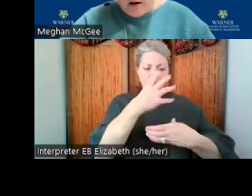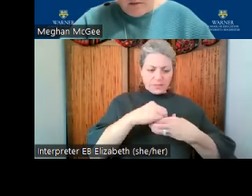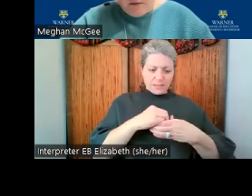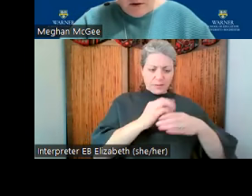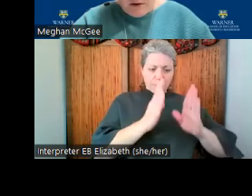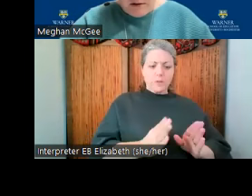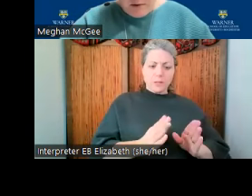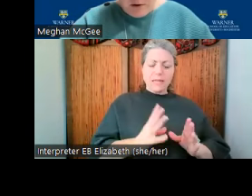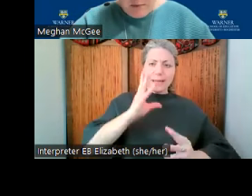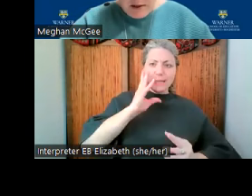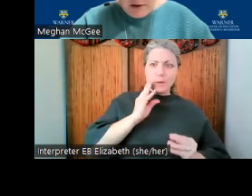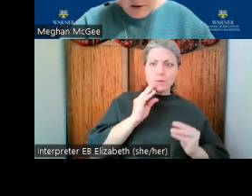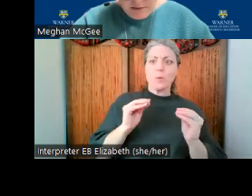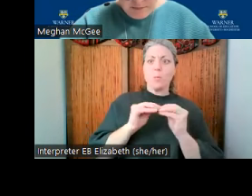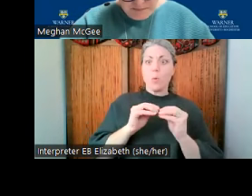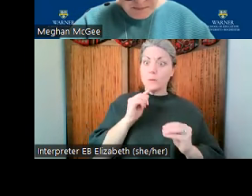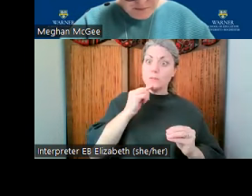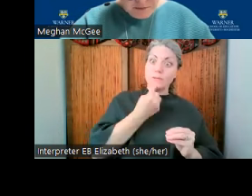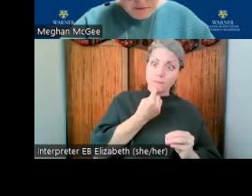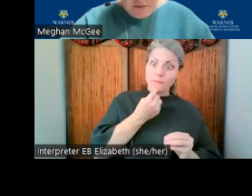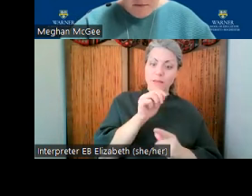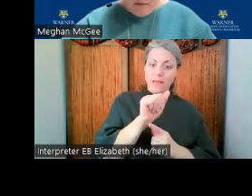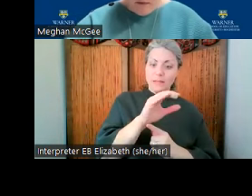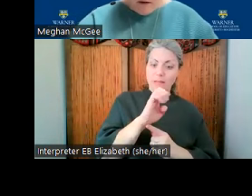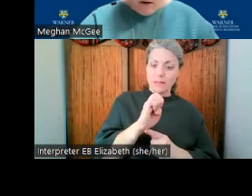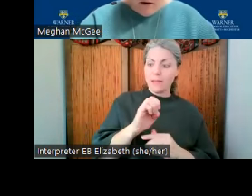for neurotypical peers.